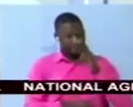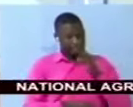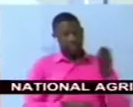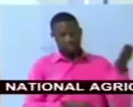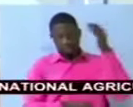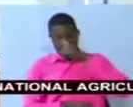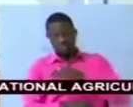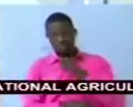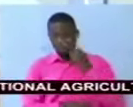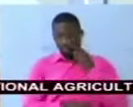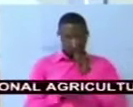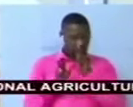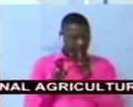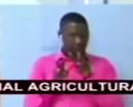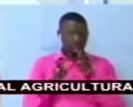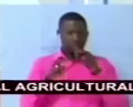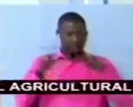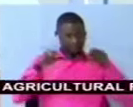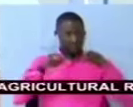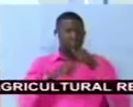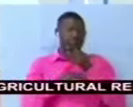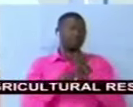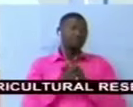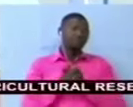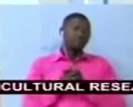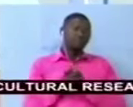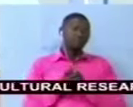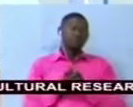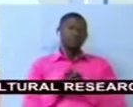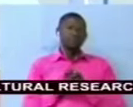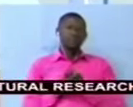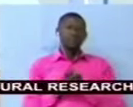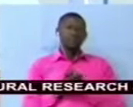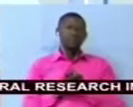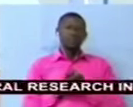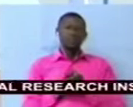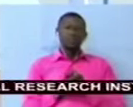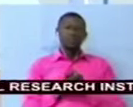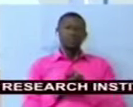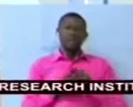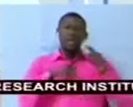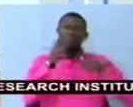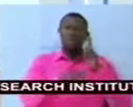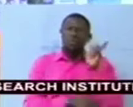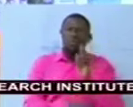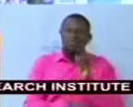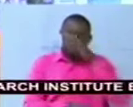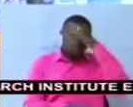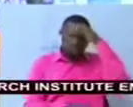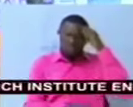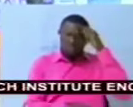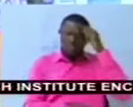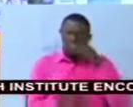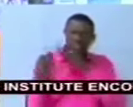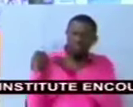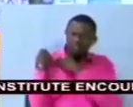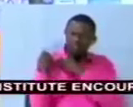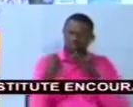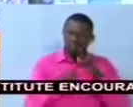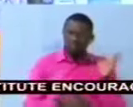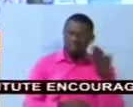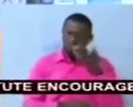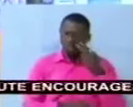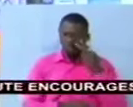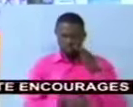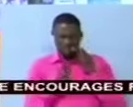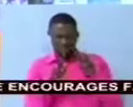it that concerned his job that he had to go and see? Banko ko waxna waxnga ko lan la mbir mi lan la